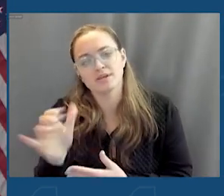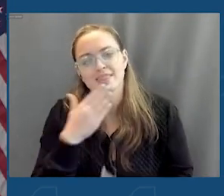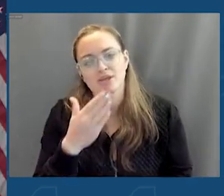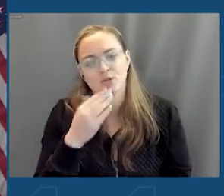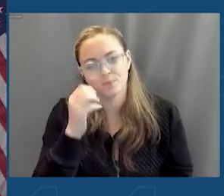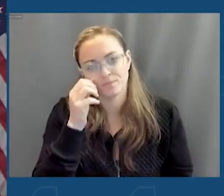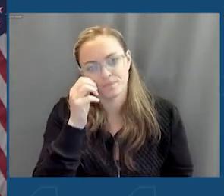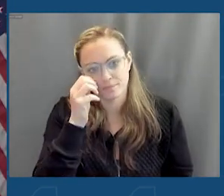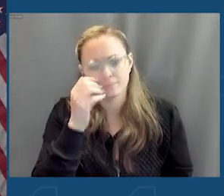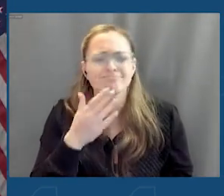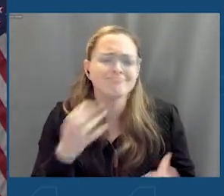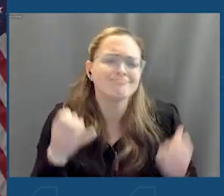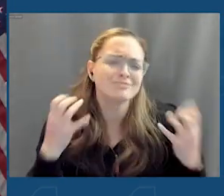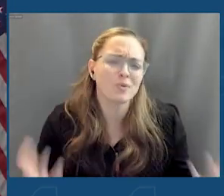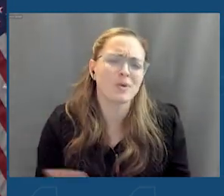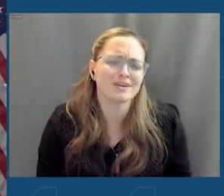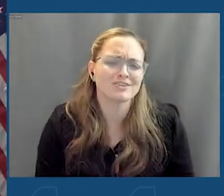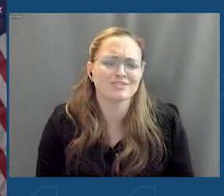much, Governor.